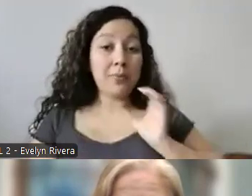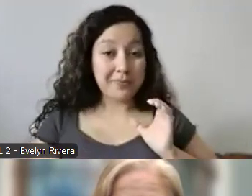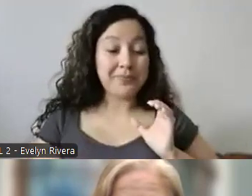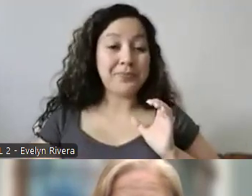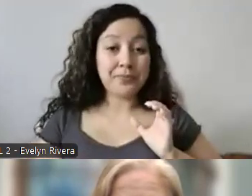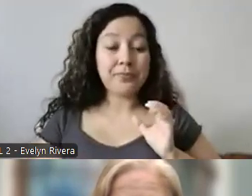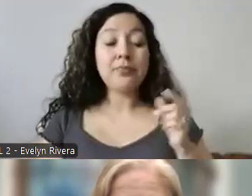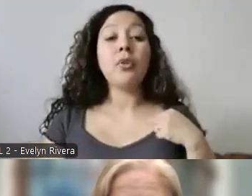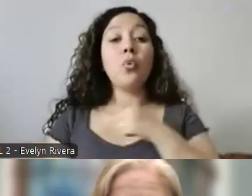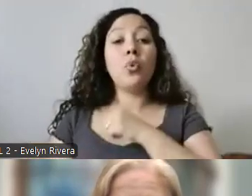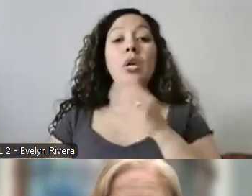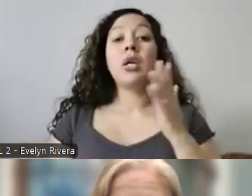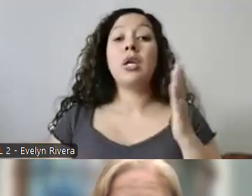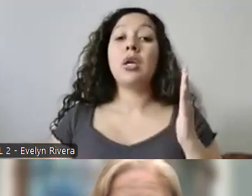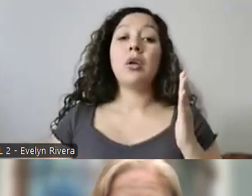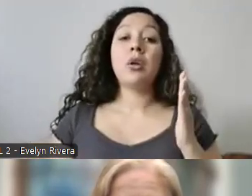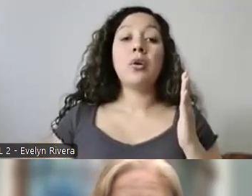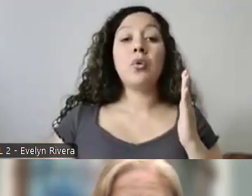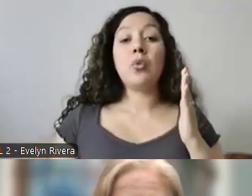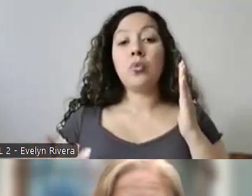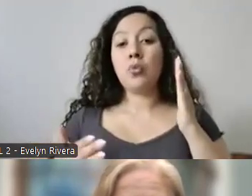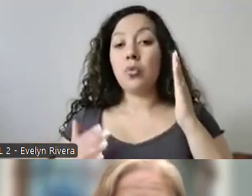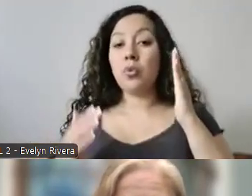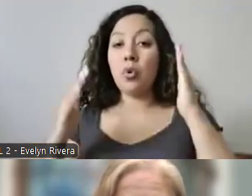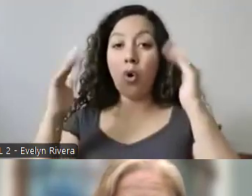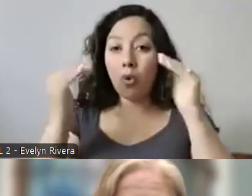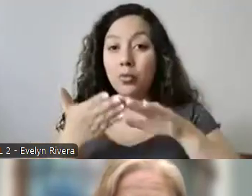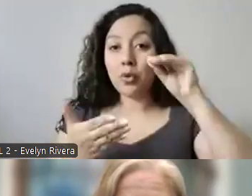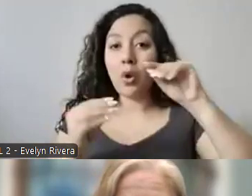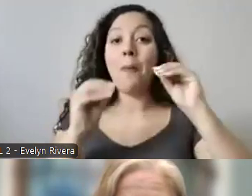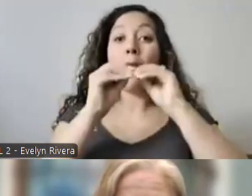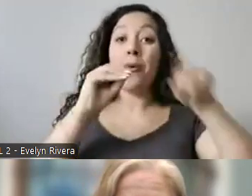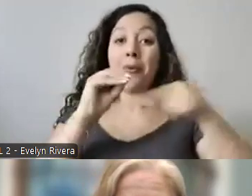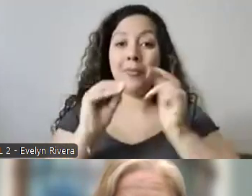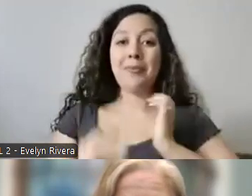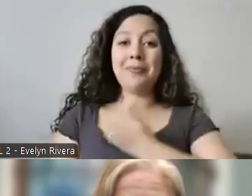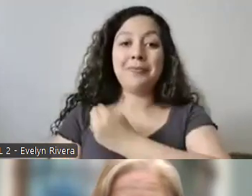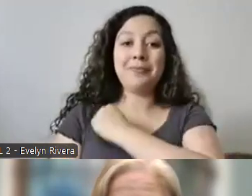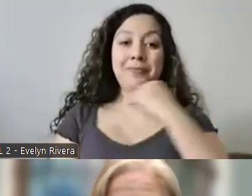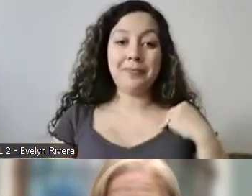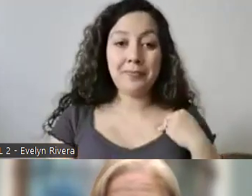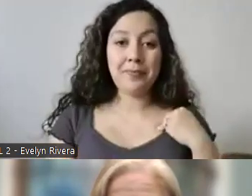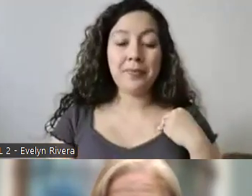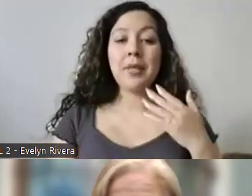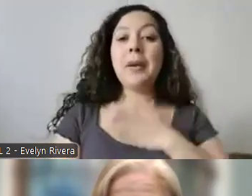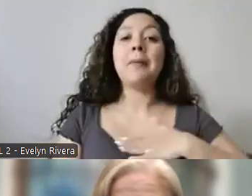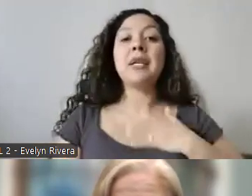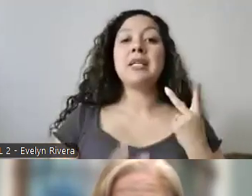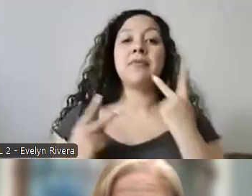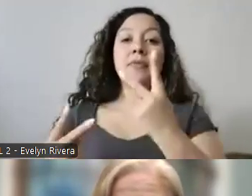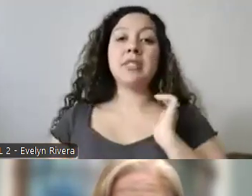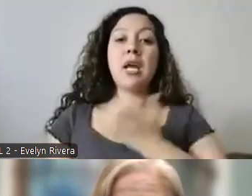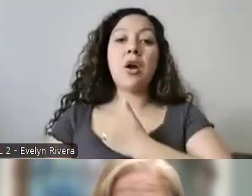We will, to learn more about our members, please visit the committee member bios on the